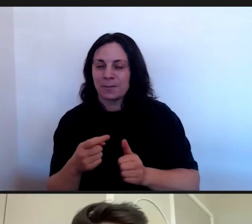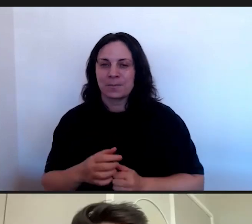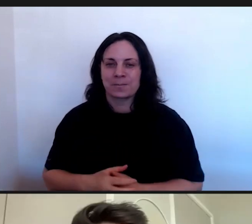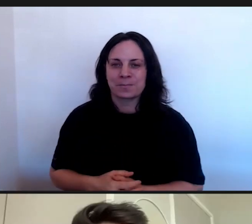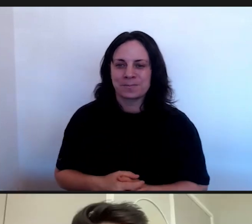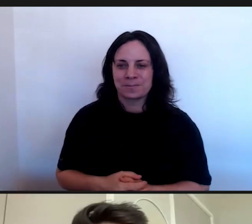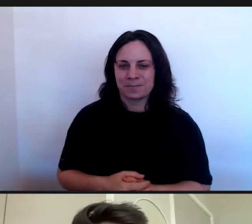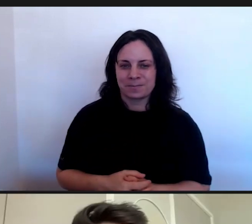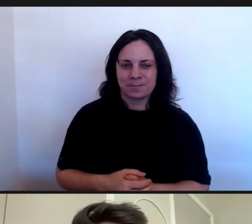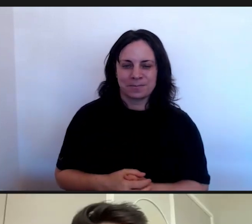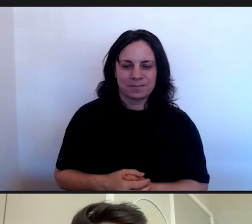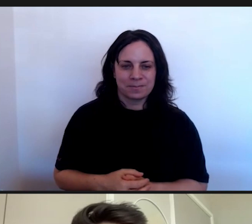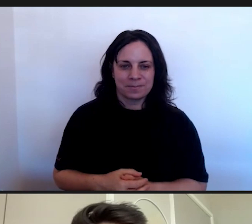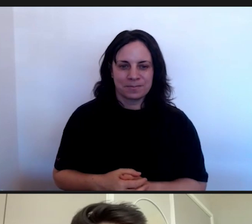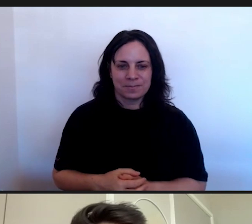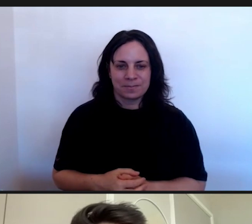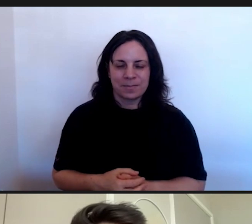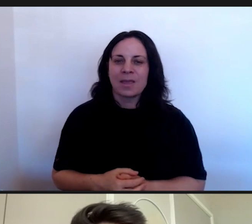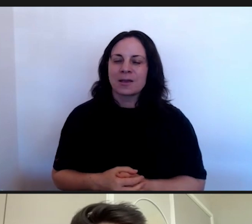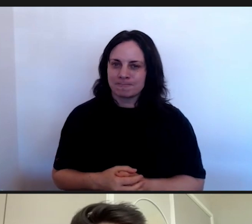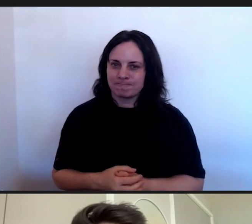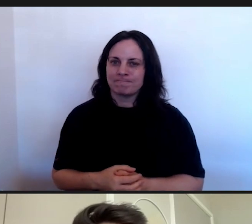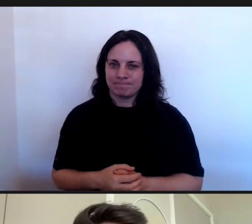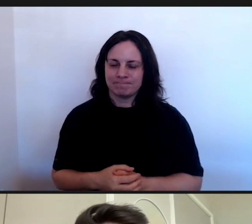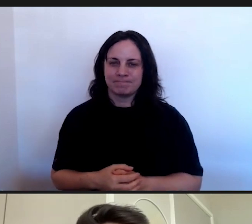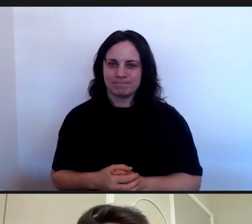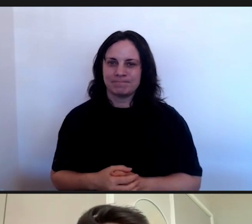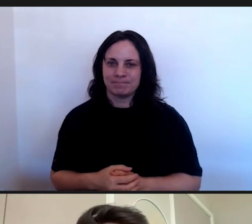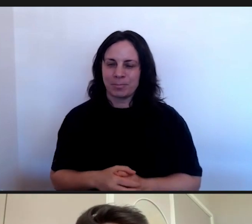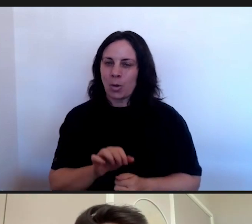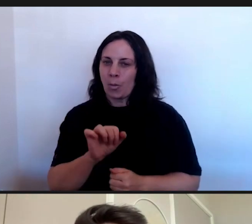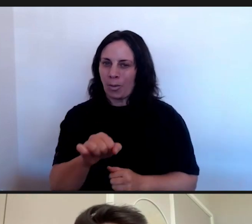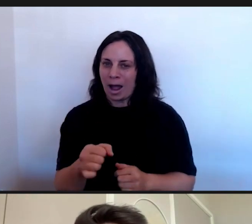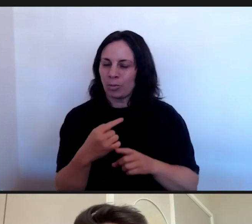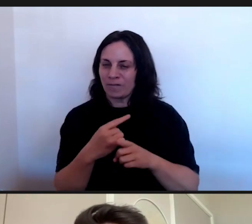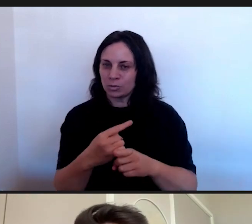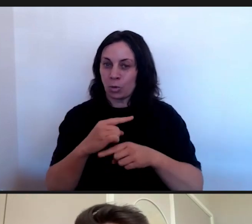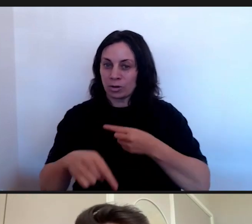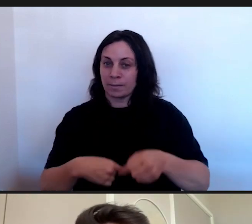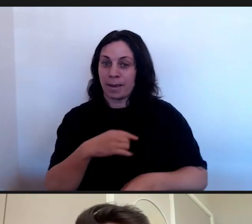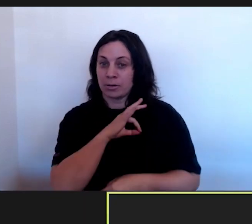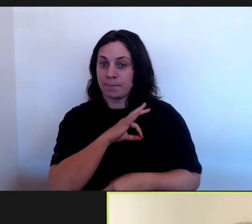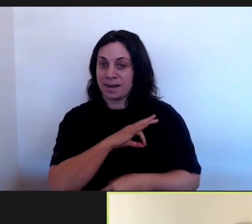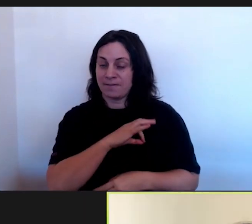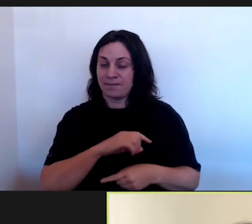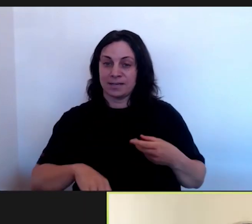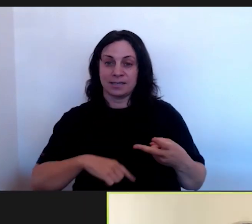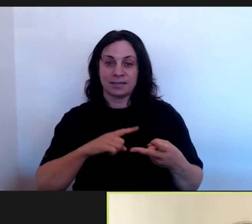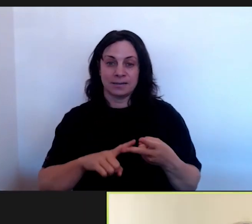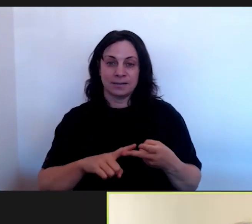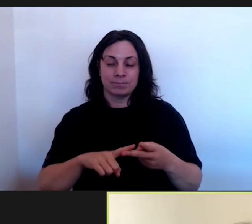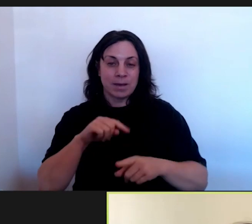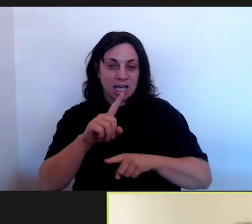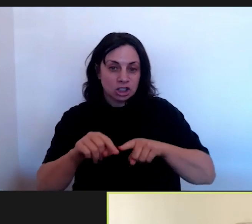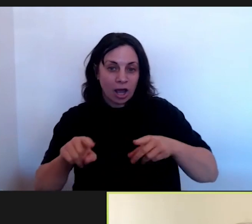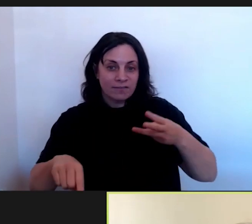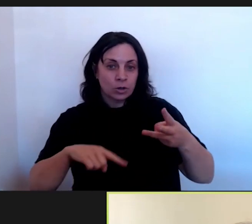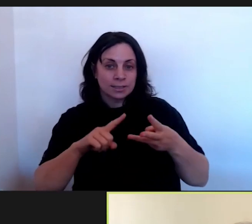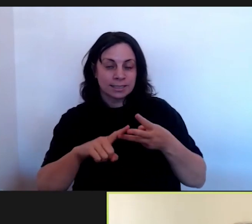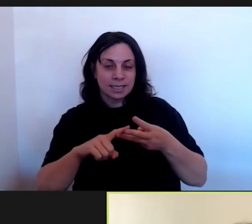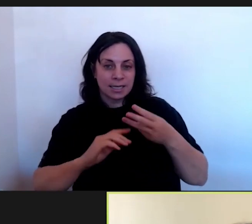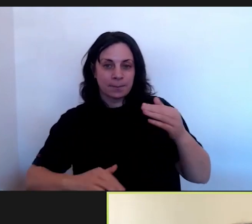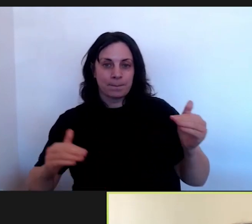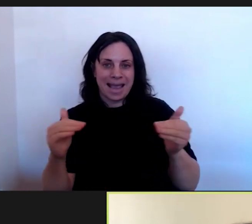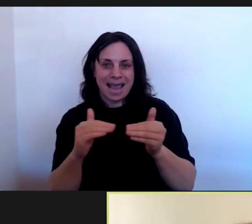Right. Before I talk about the benefit, I also want to mention about the diversity and equity and inclusion in the research